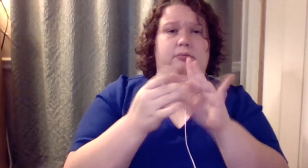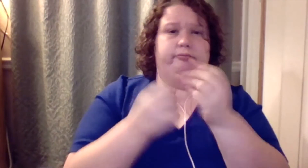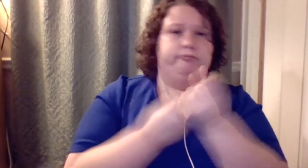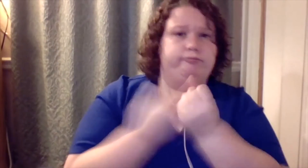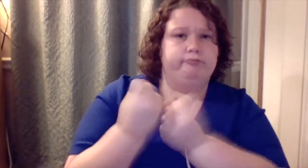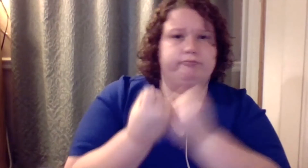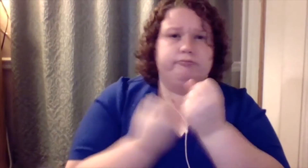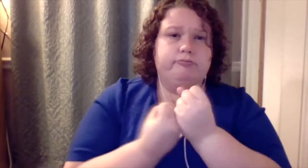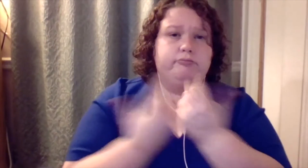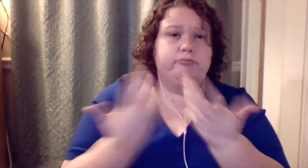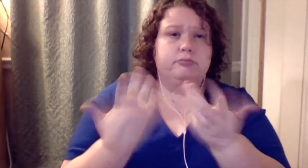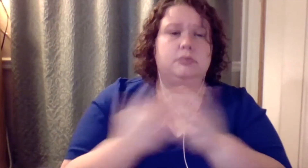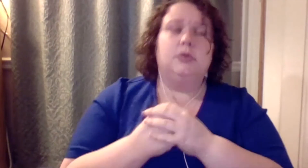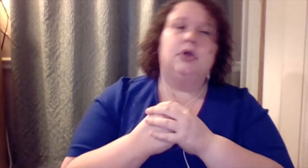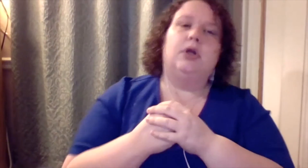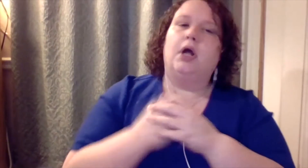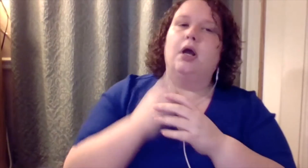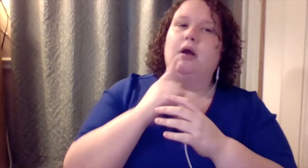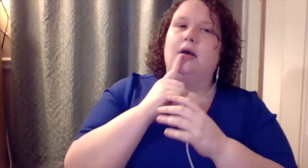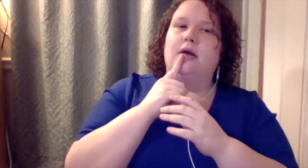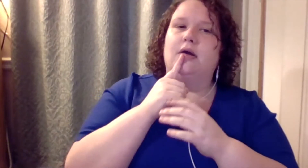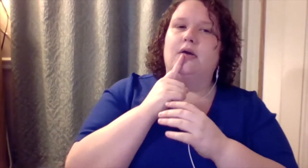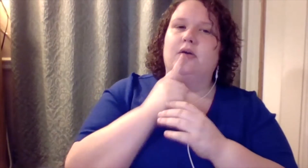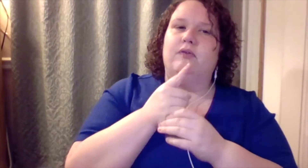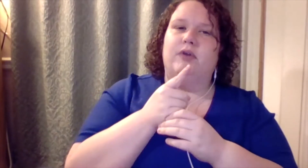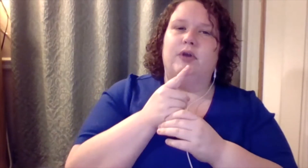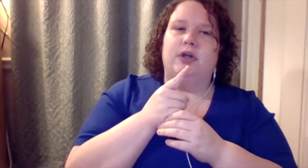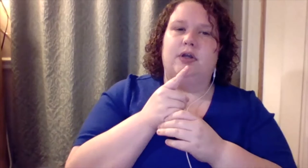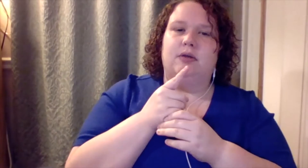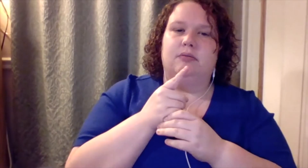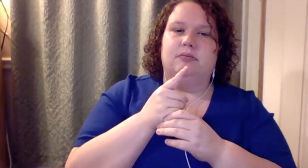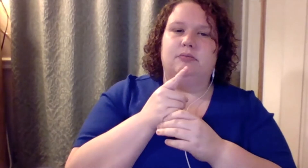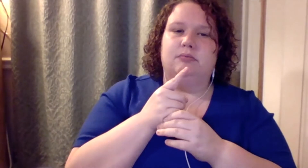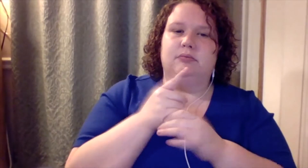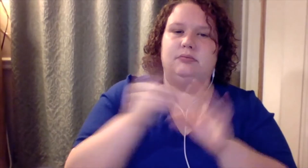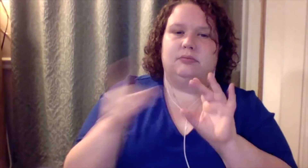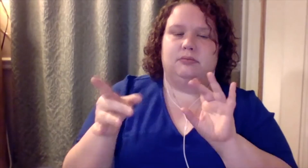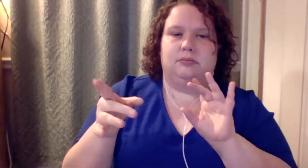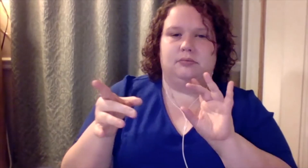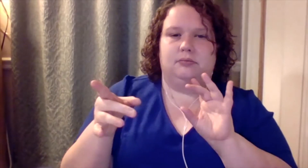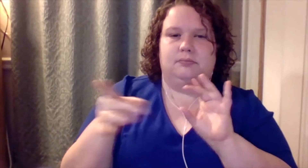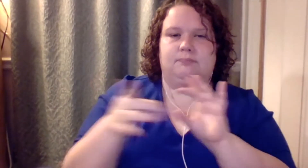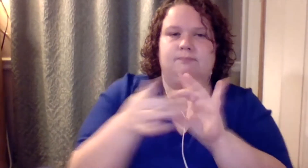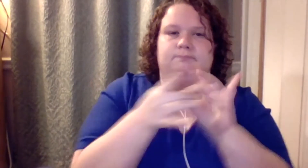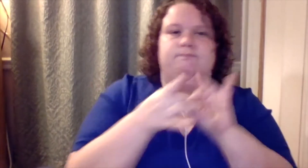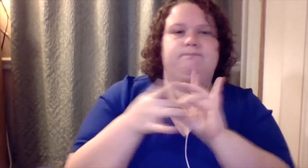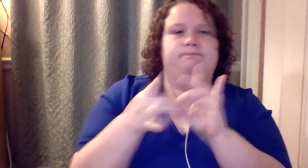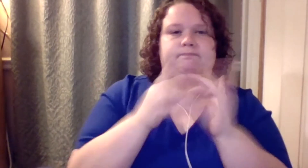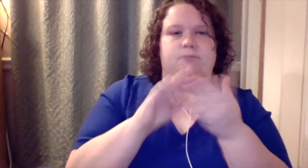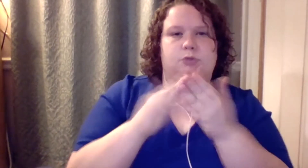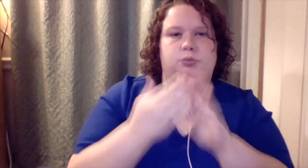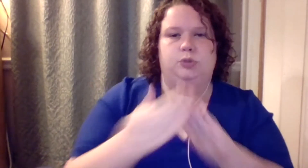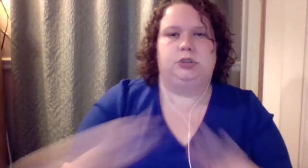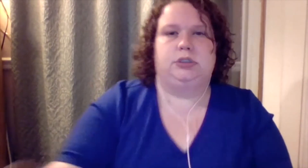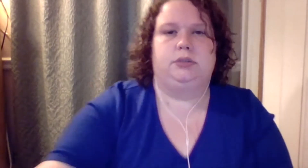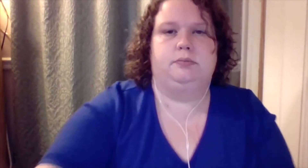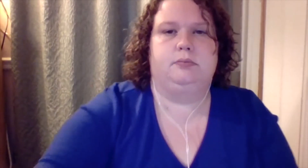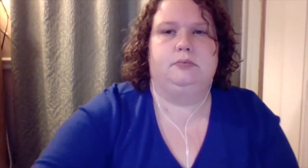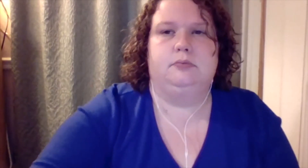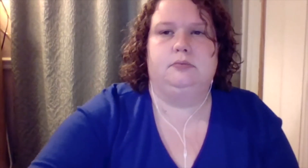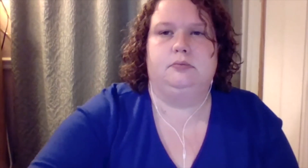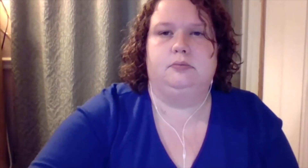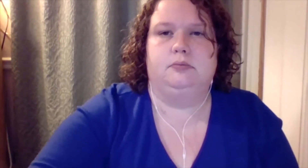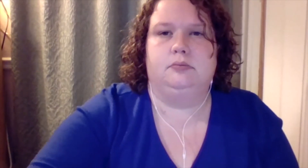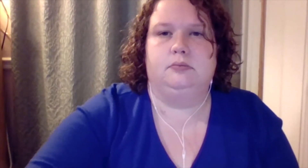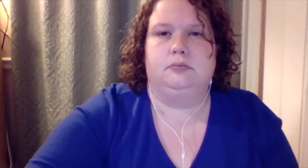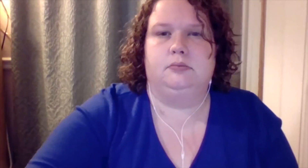a very close-knit community. Our teachers we have very low staff turnover. We